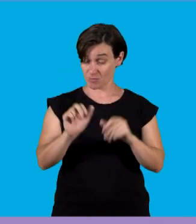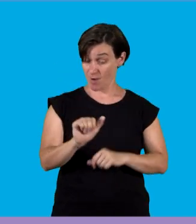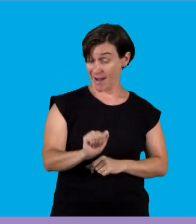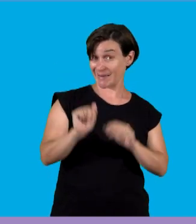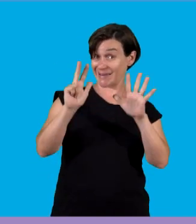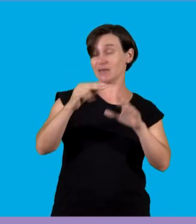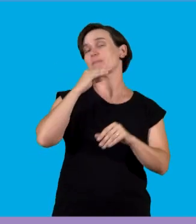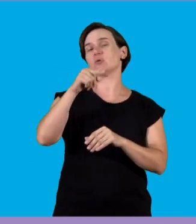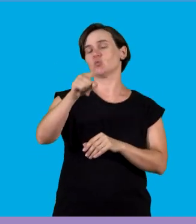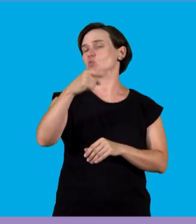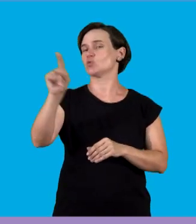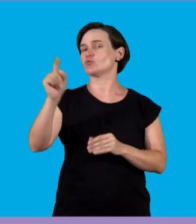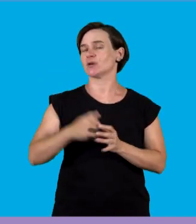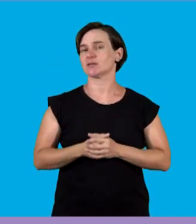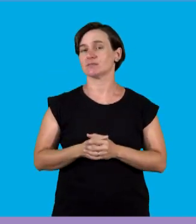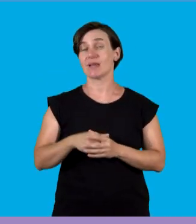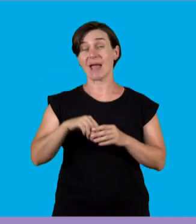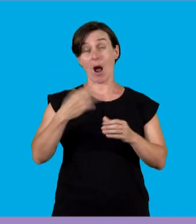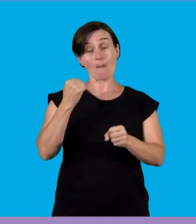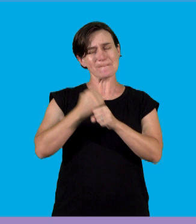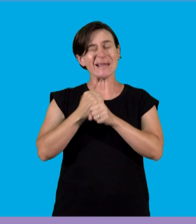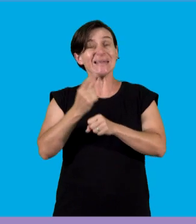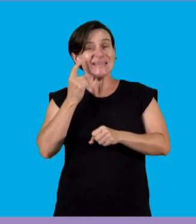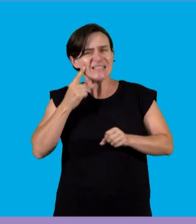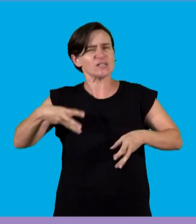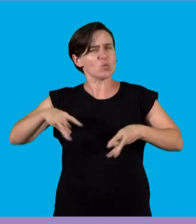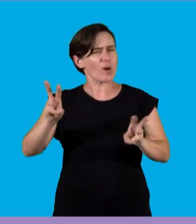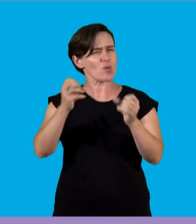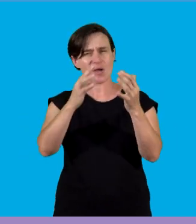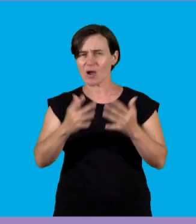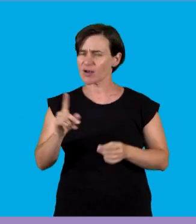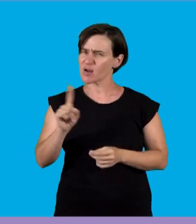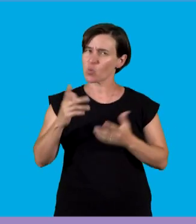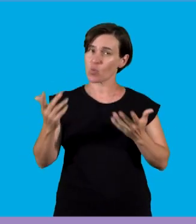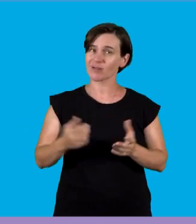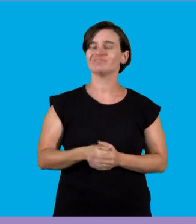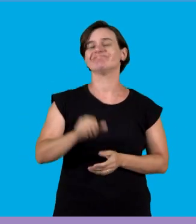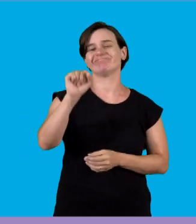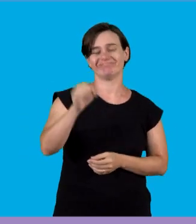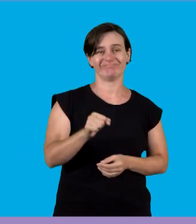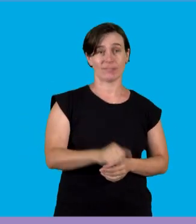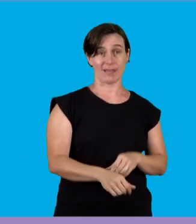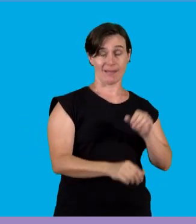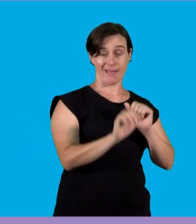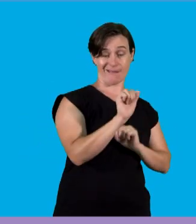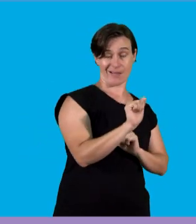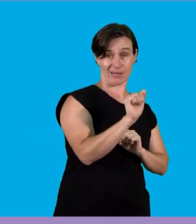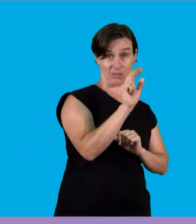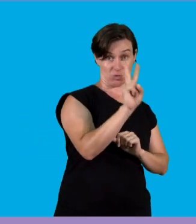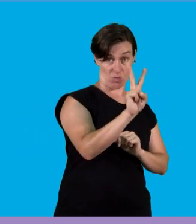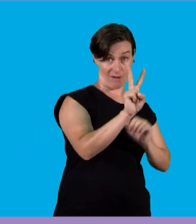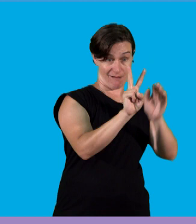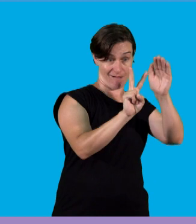of 8, then you are correct. How could we have possibly found that 8? Yes, we took